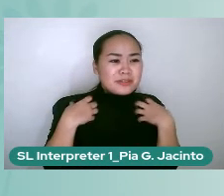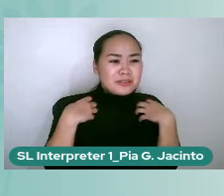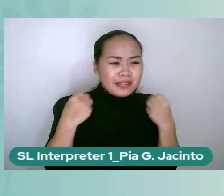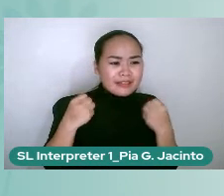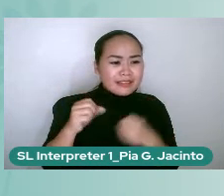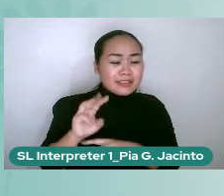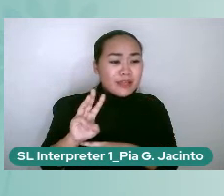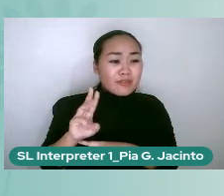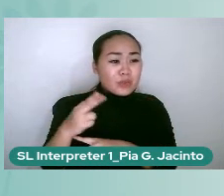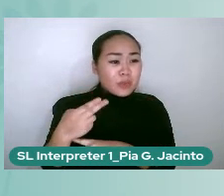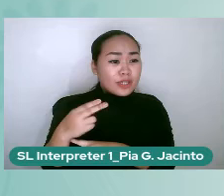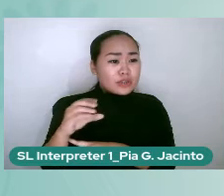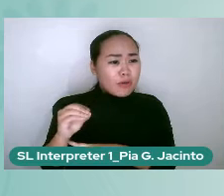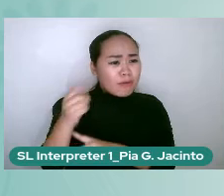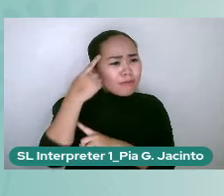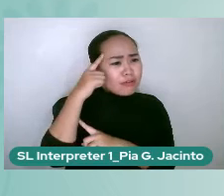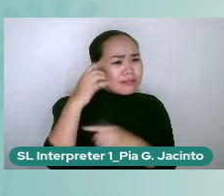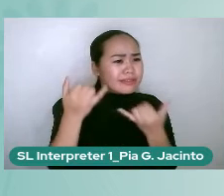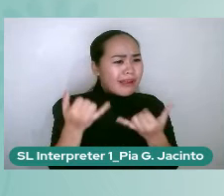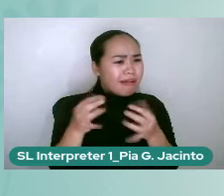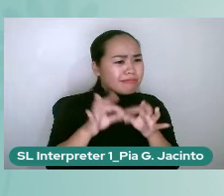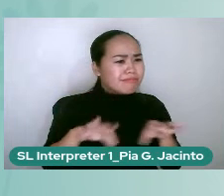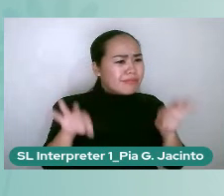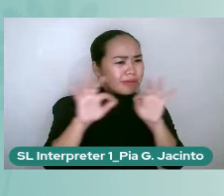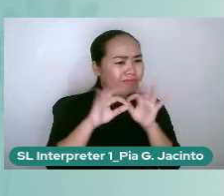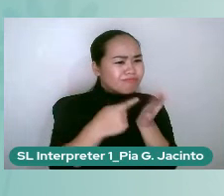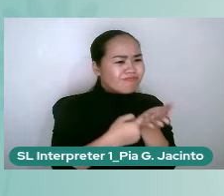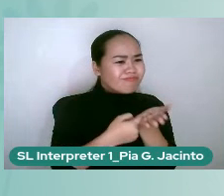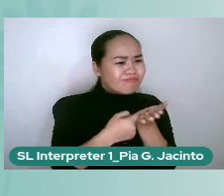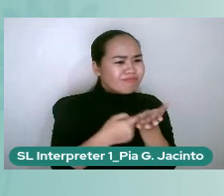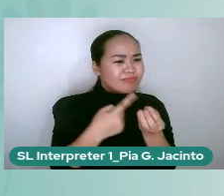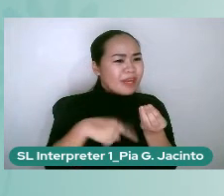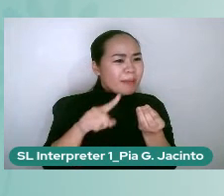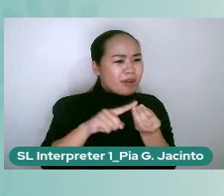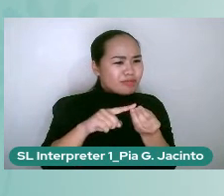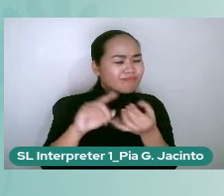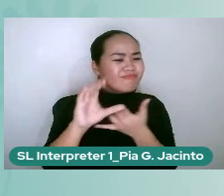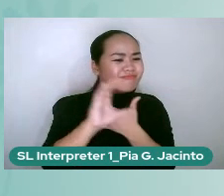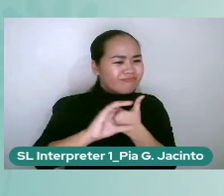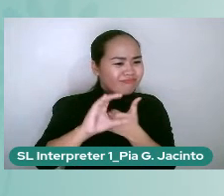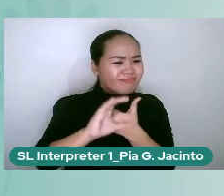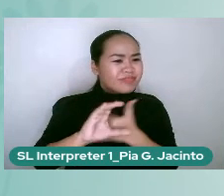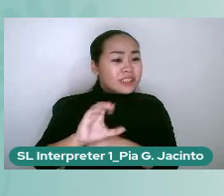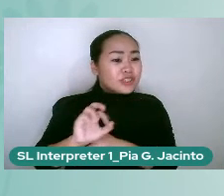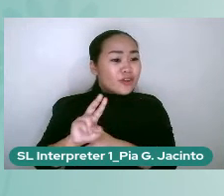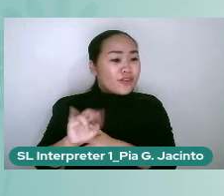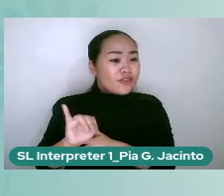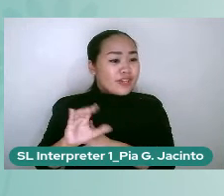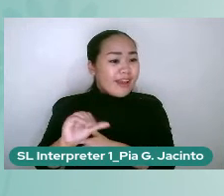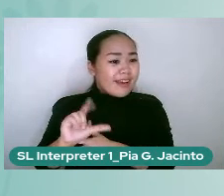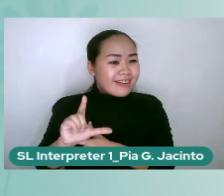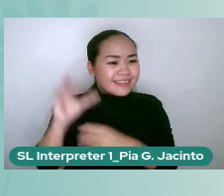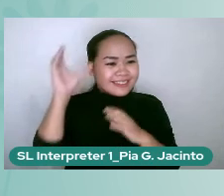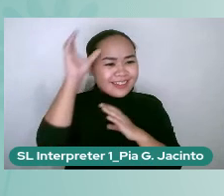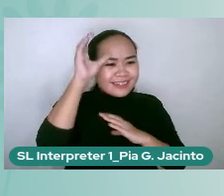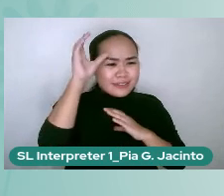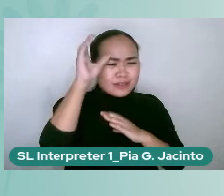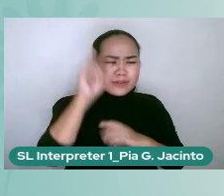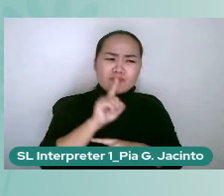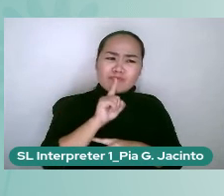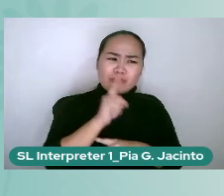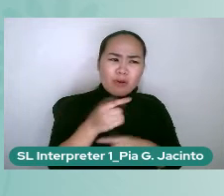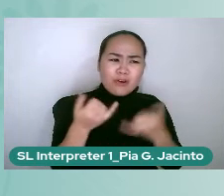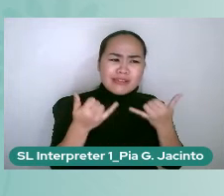this important dialogue on the elimination of cervical cancer. Indeed, today is a very exciting day. Political